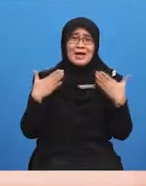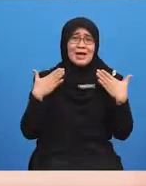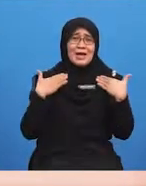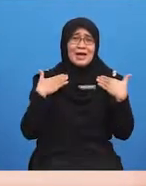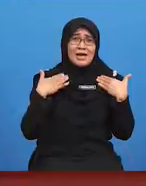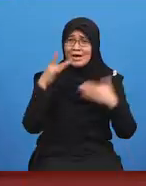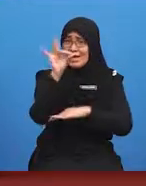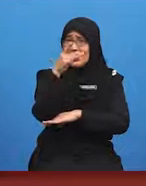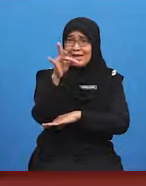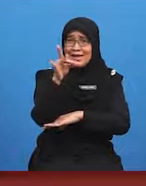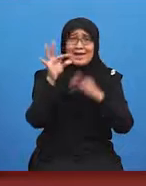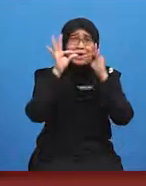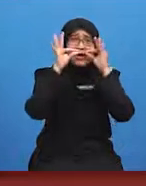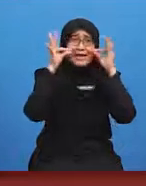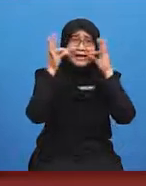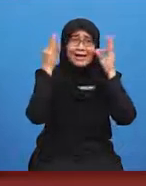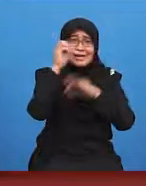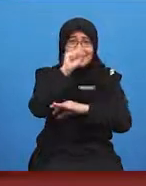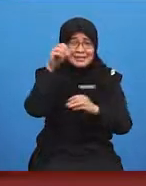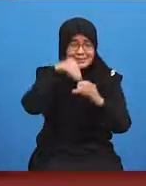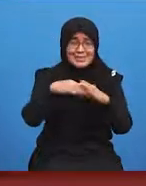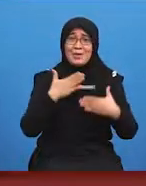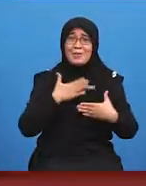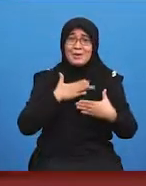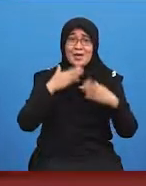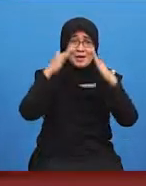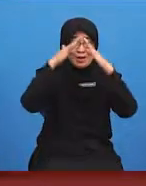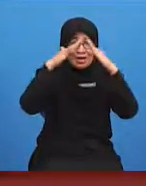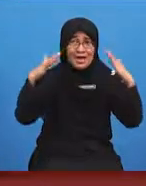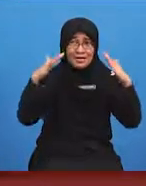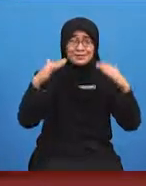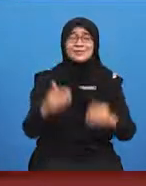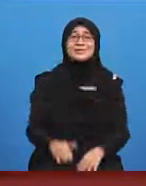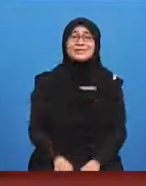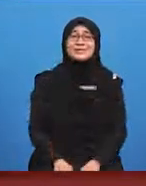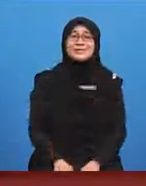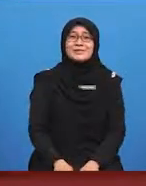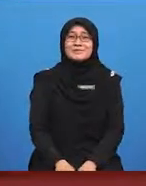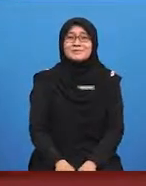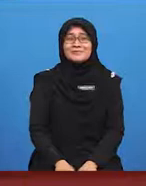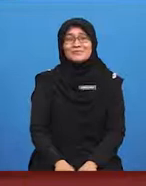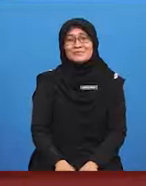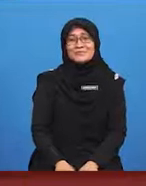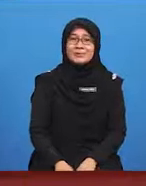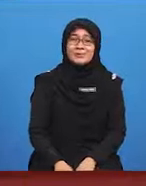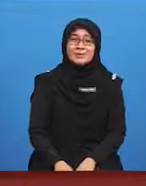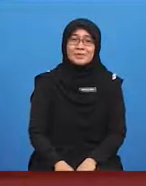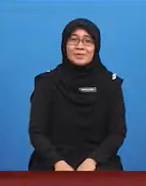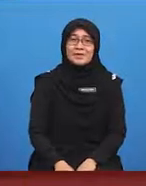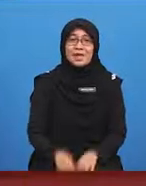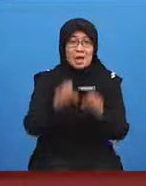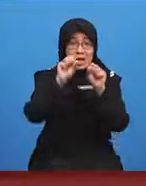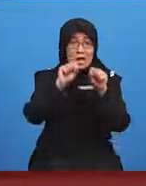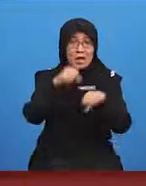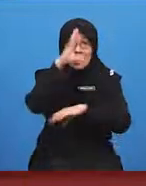Yikes! And the cats have run to other places now. Oh no! Can you boys and girls